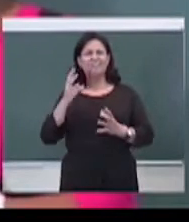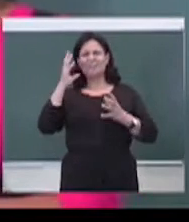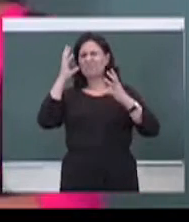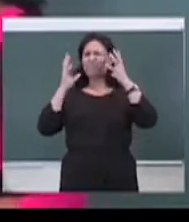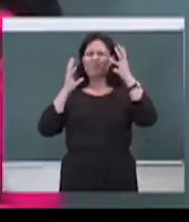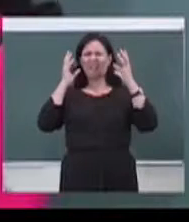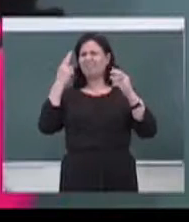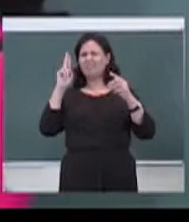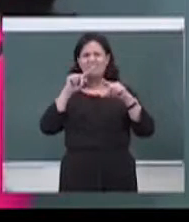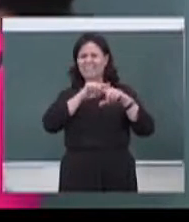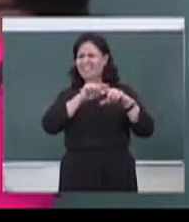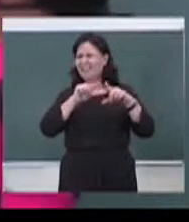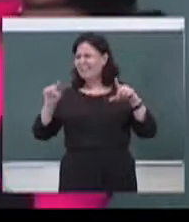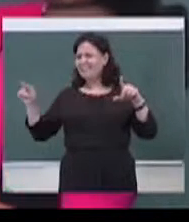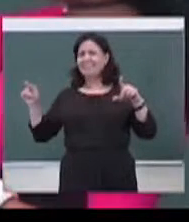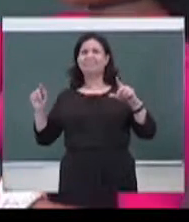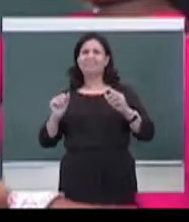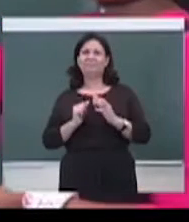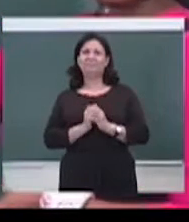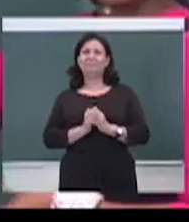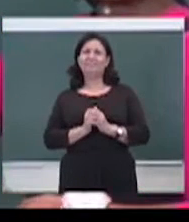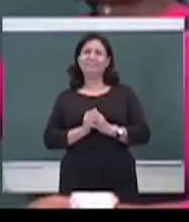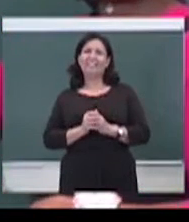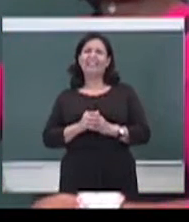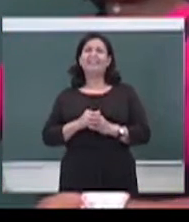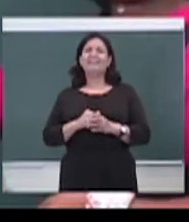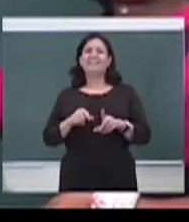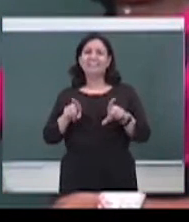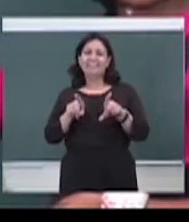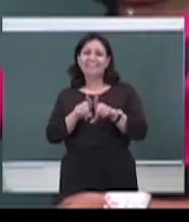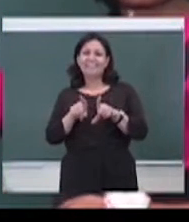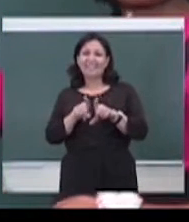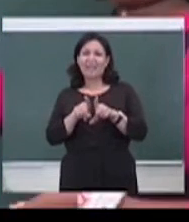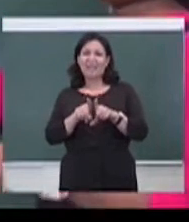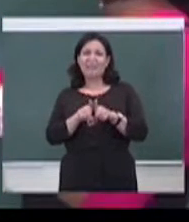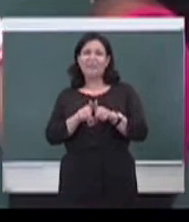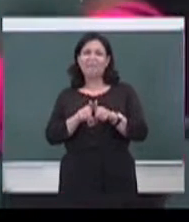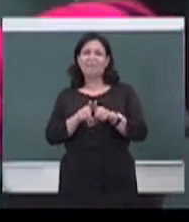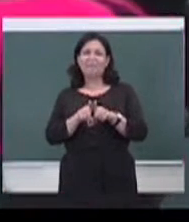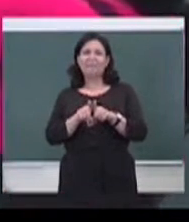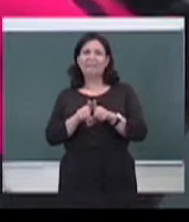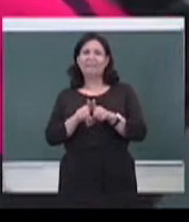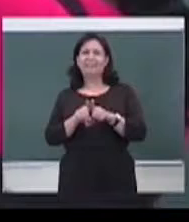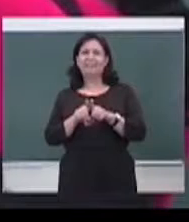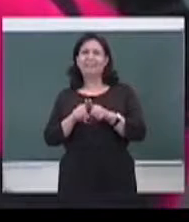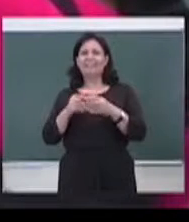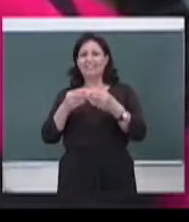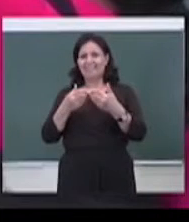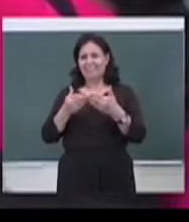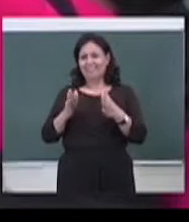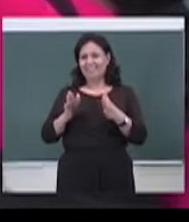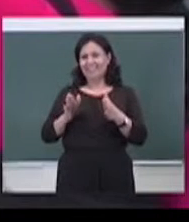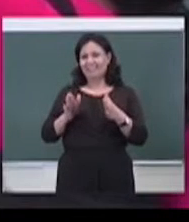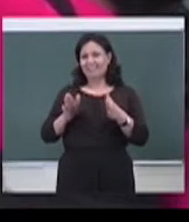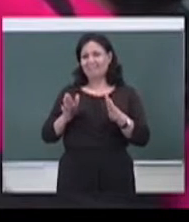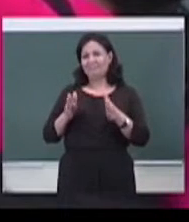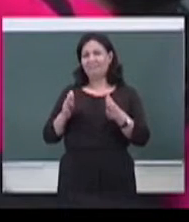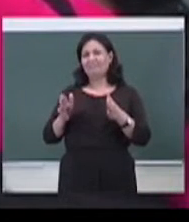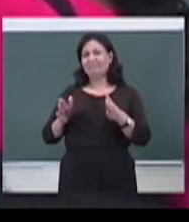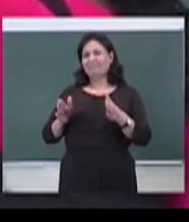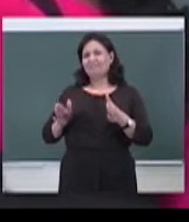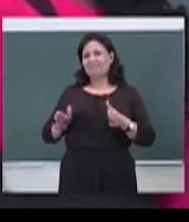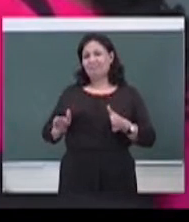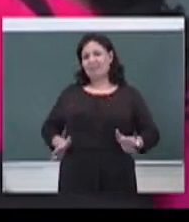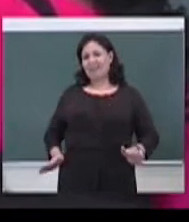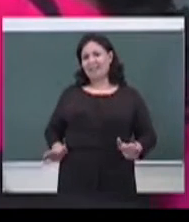line. You can also try on the other side where the girl is standing. You start from the dot and you